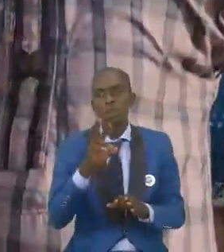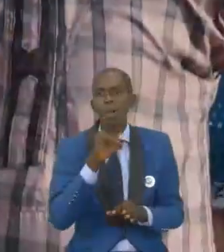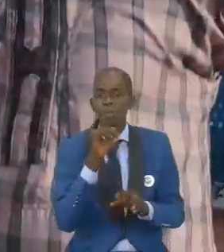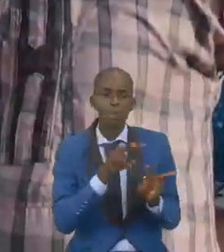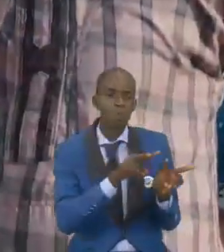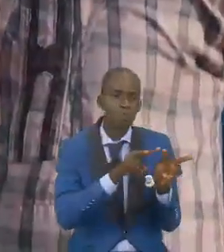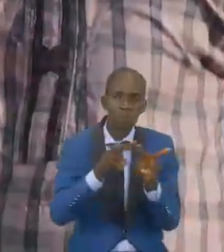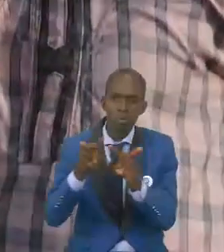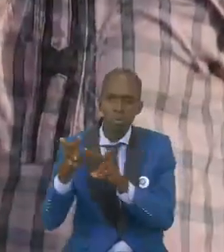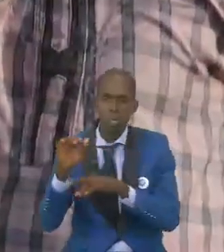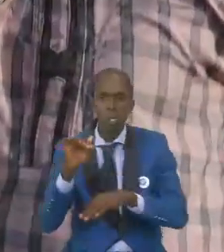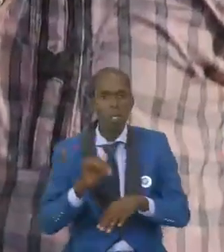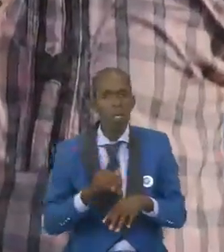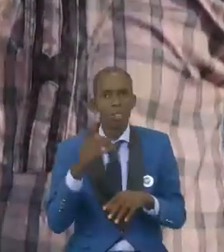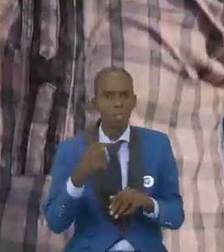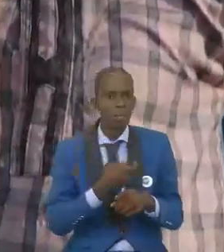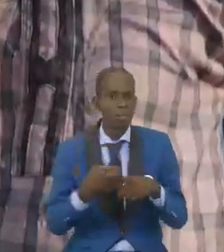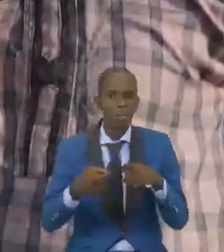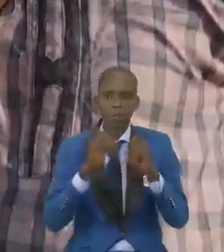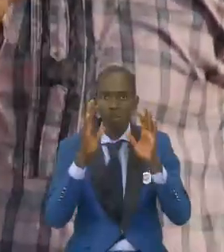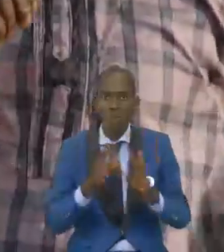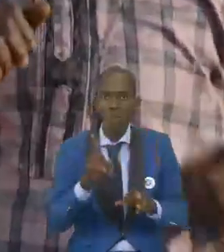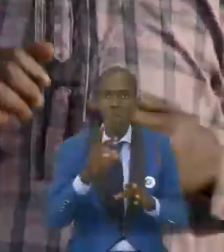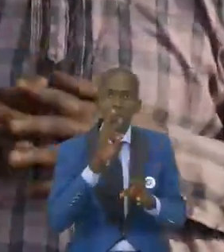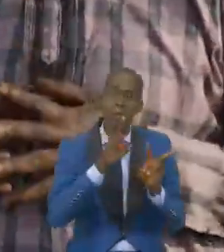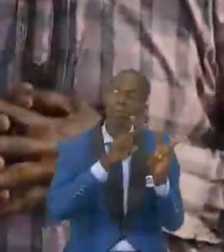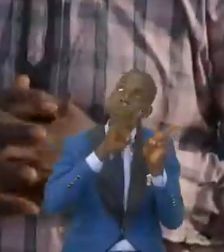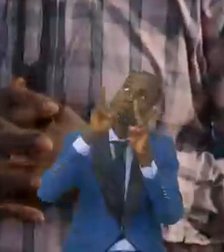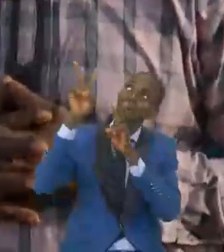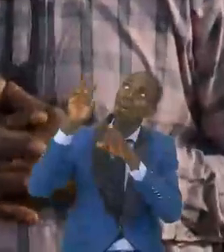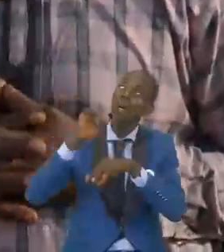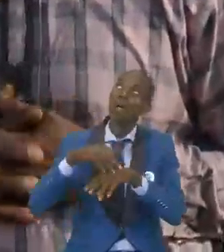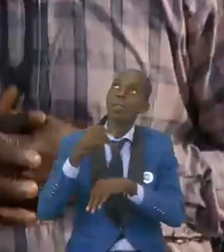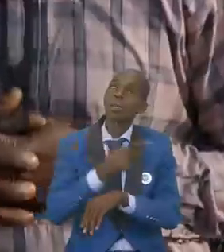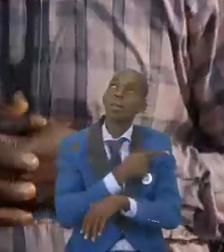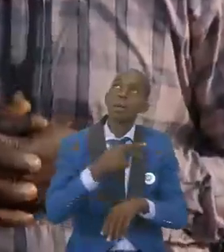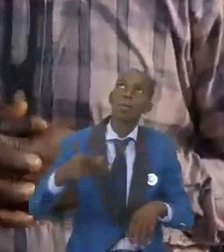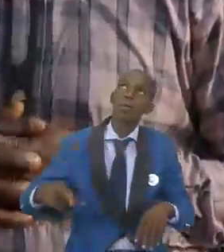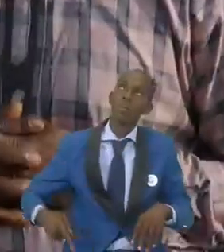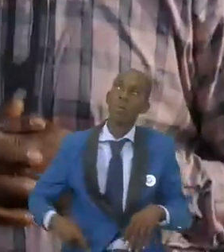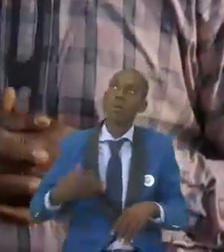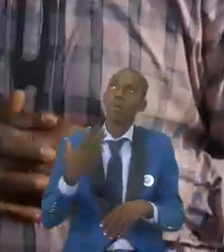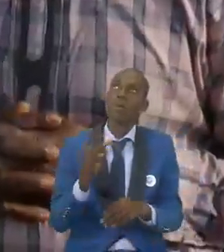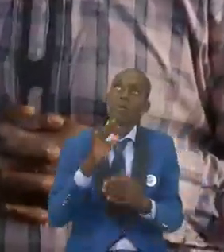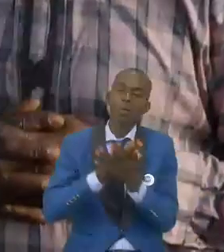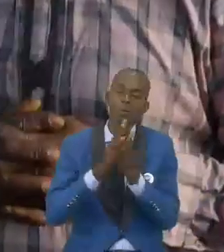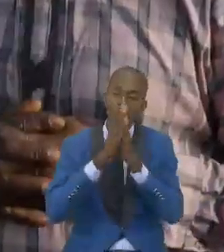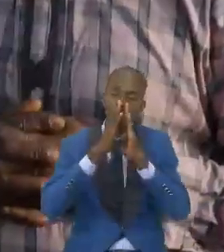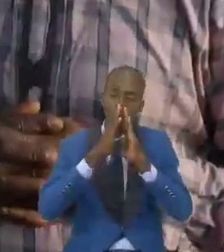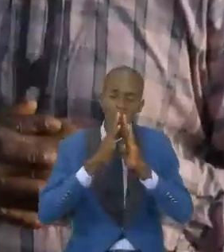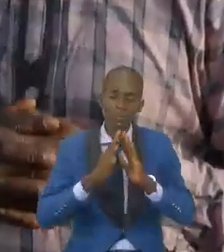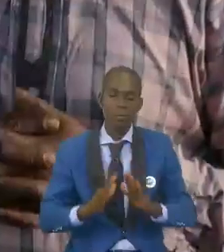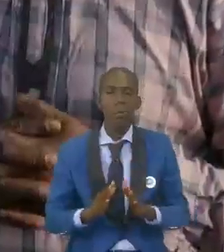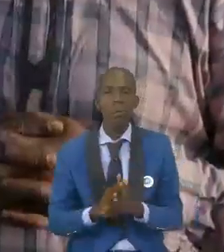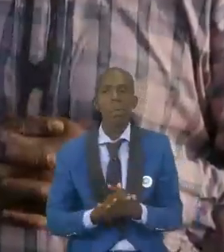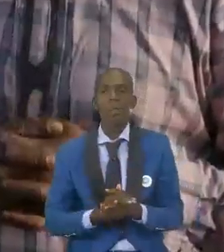looking at persecutors, you're looking at the Prince of Peace.